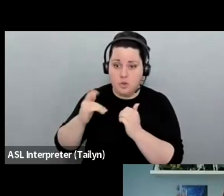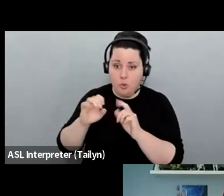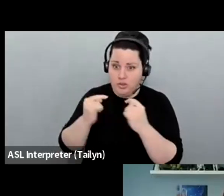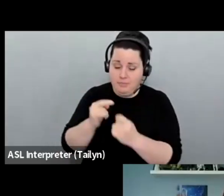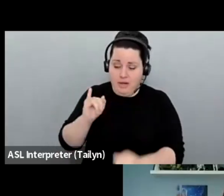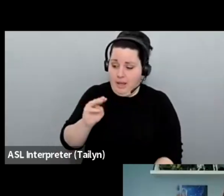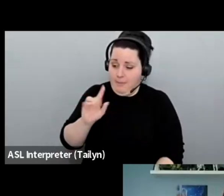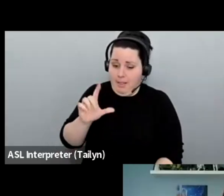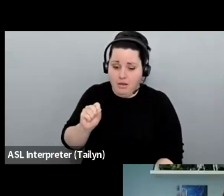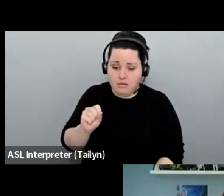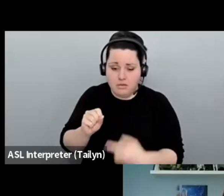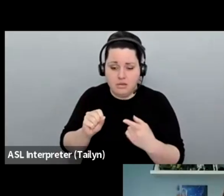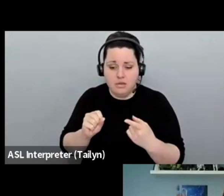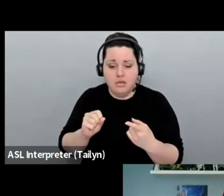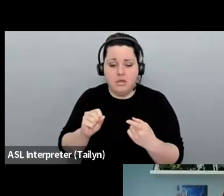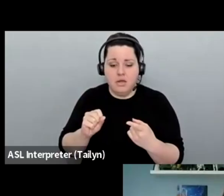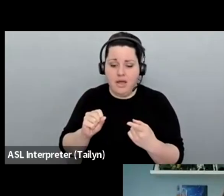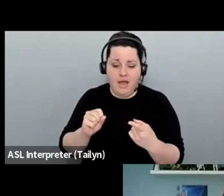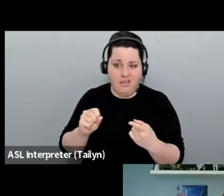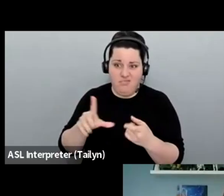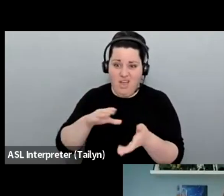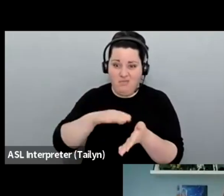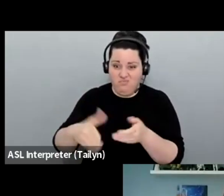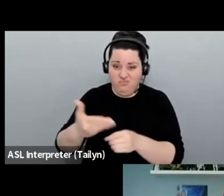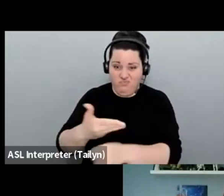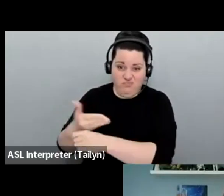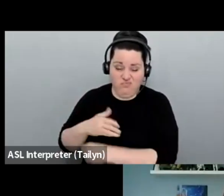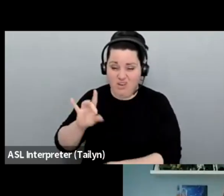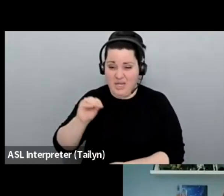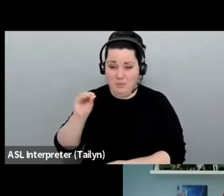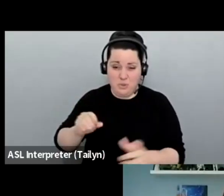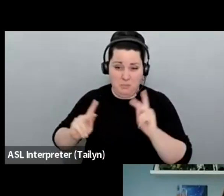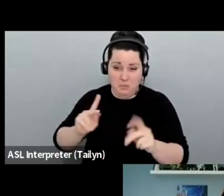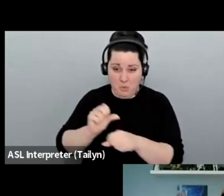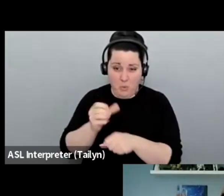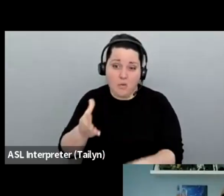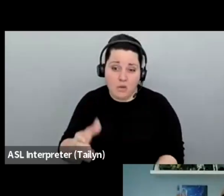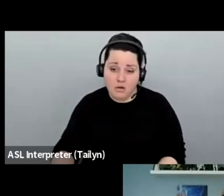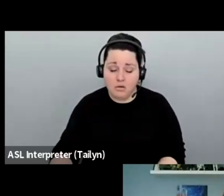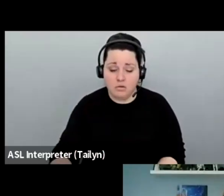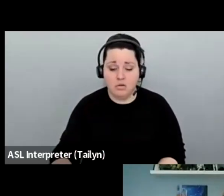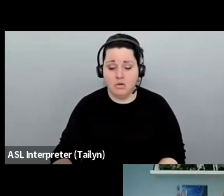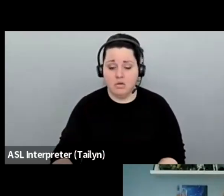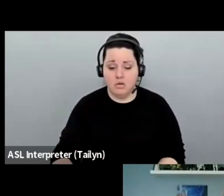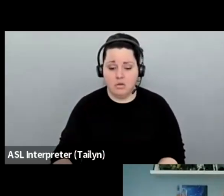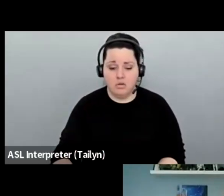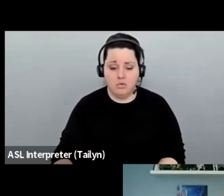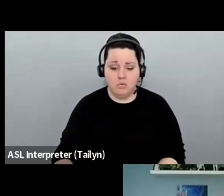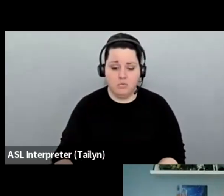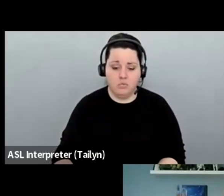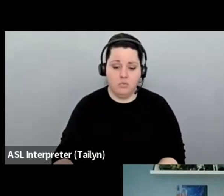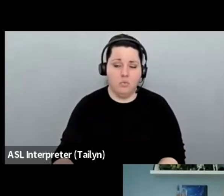IMLS and unceremoniously laid off about 80% of the workforce. And then, like a week later, essentially